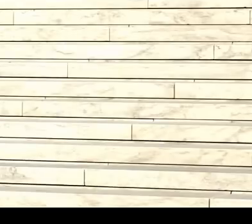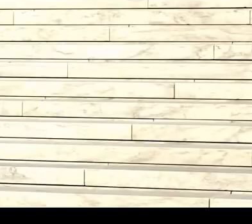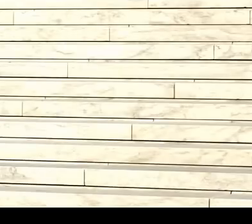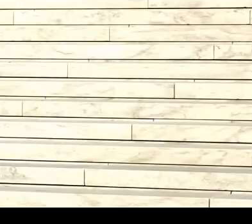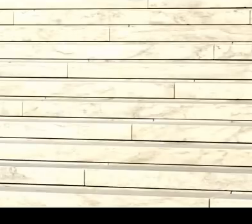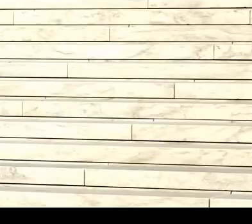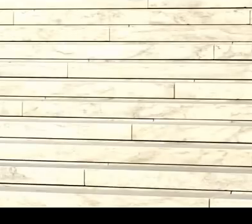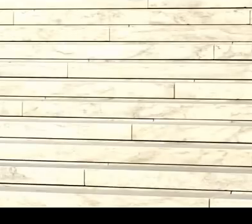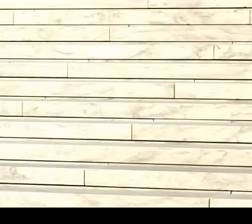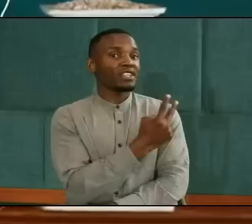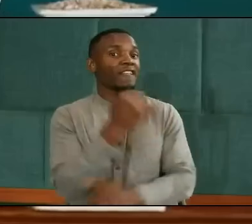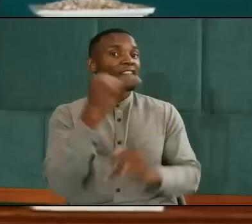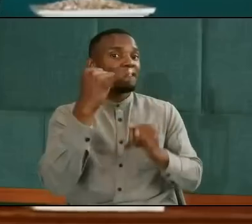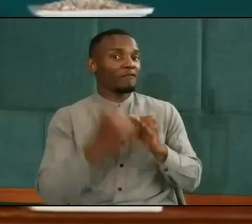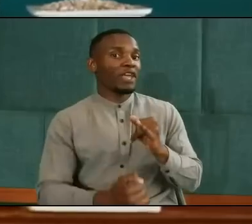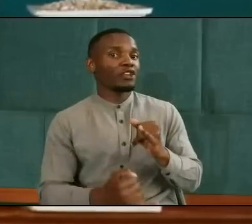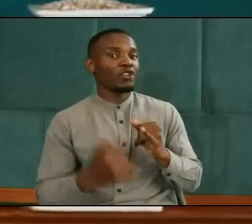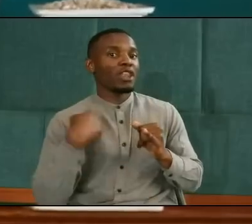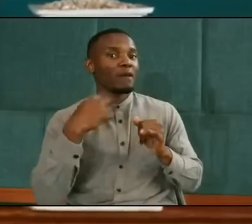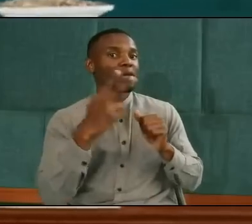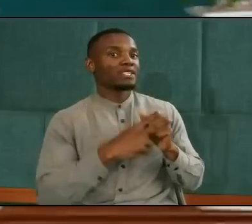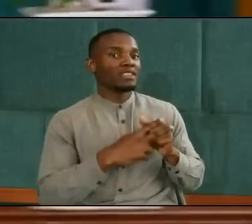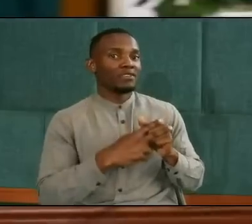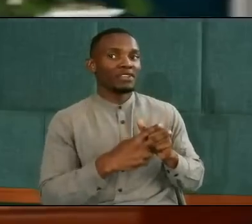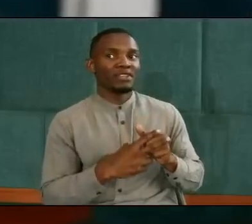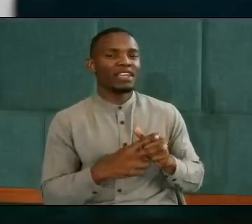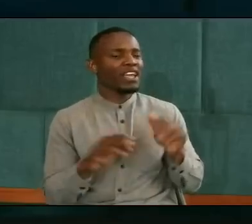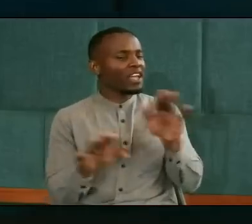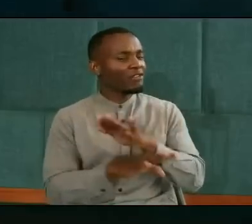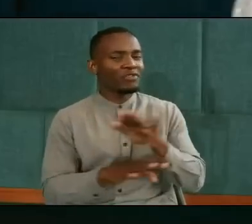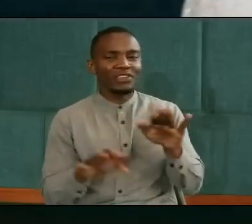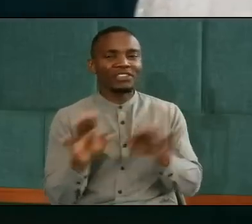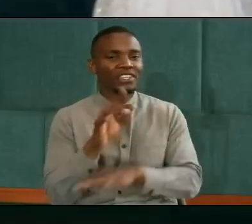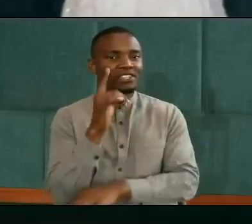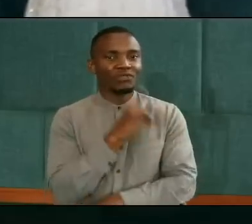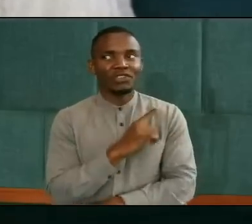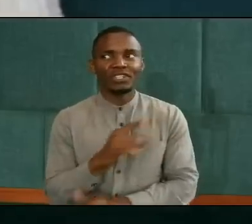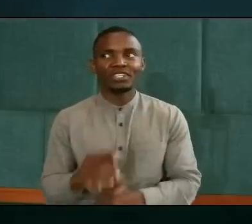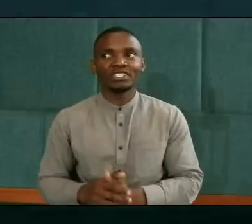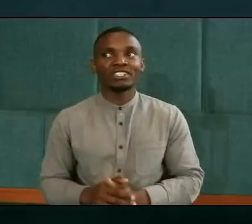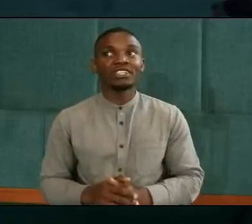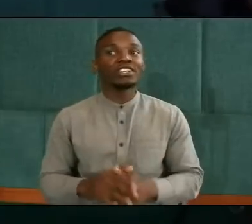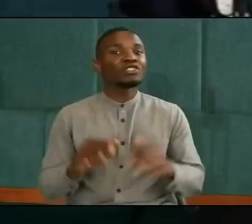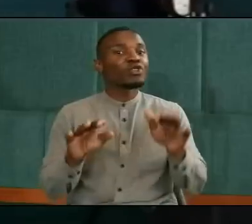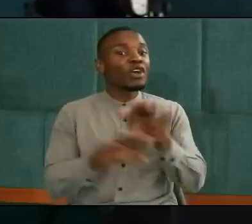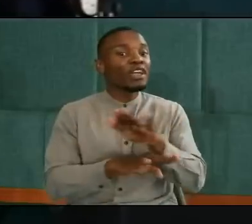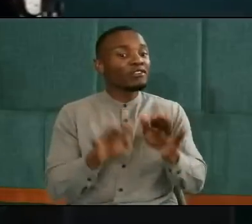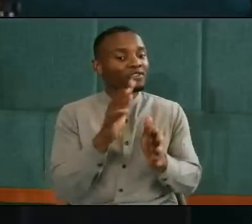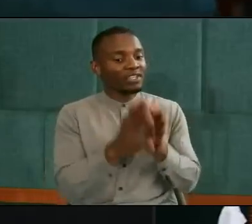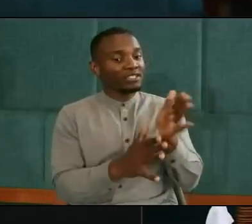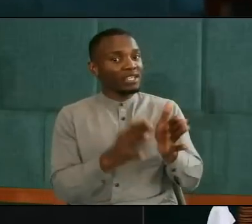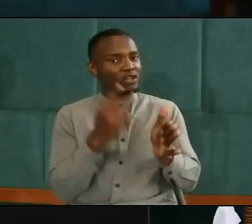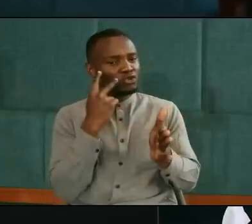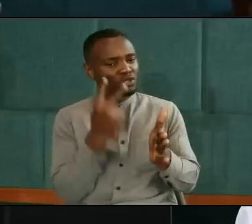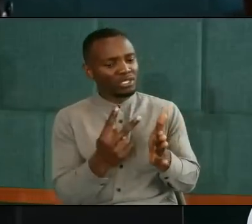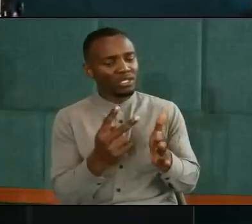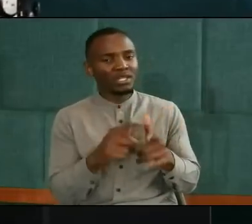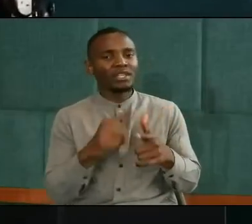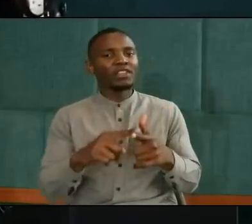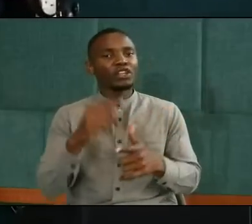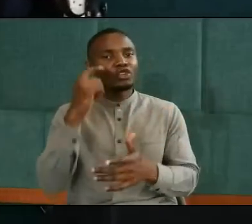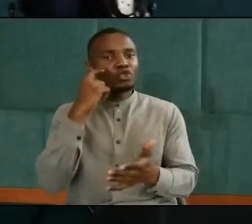Yeah. We are the last one, the end. Everything is the end. Everything. Every sign you put up, and look, ooh, we're at the